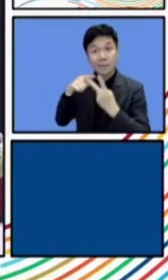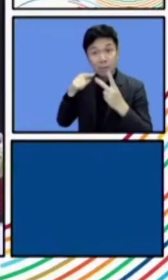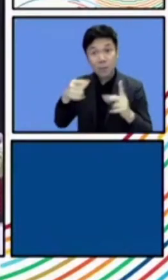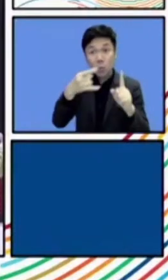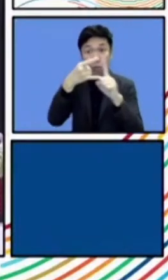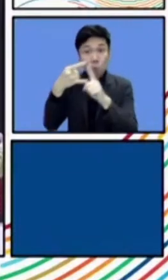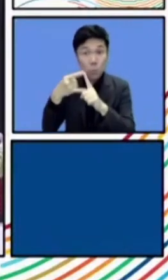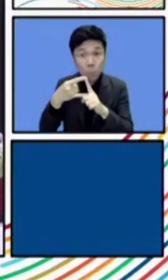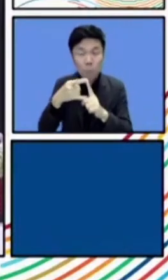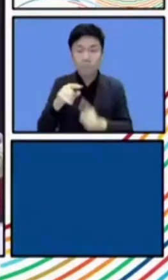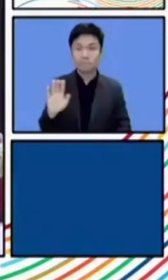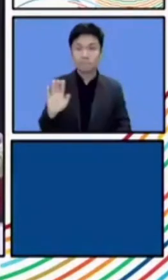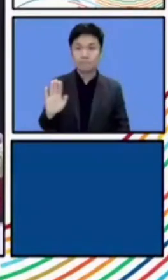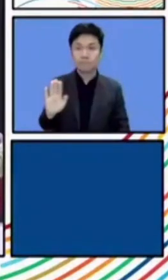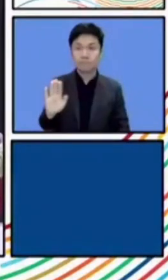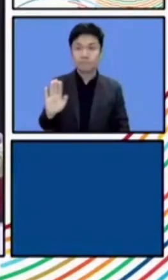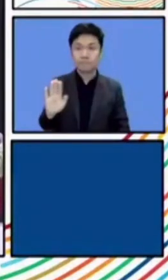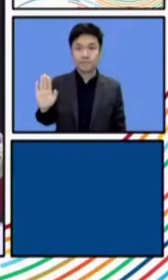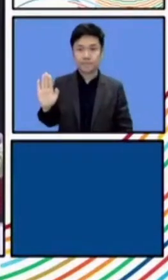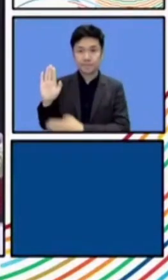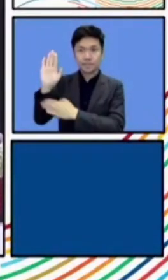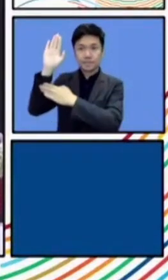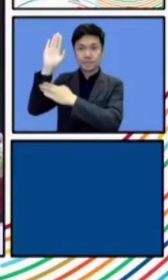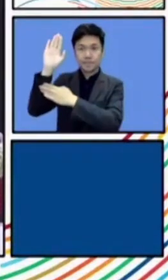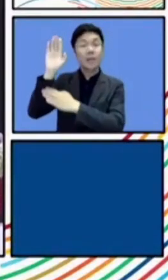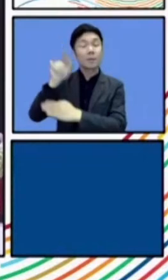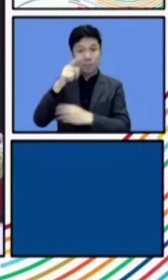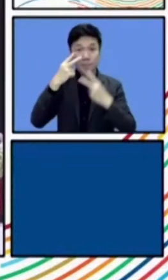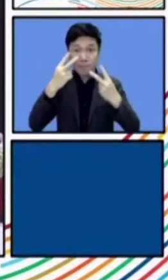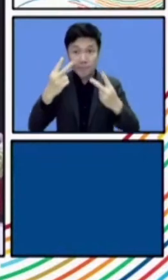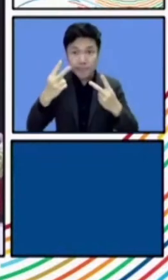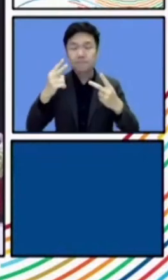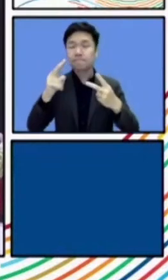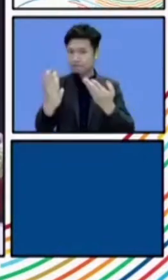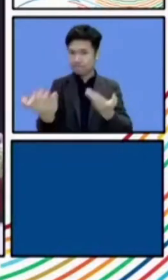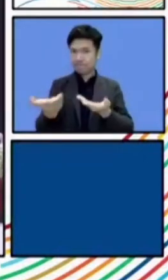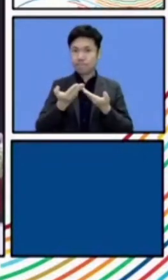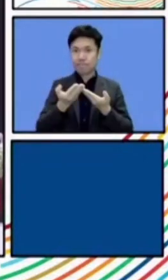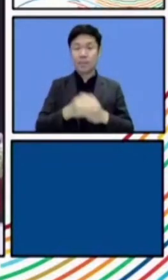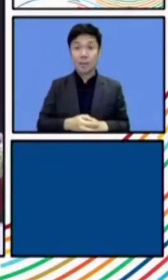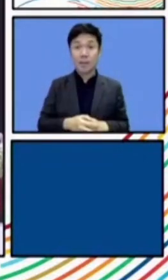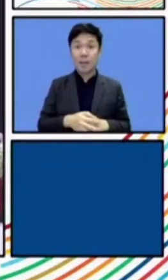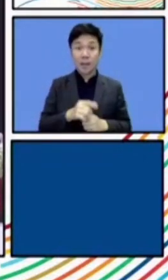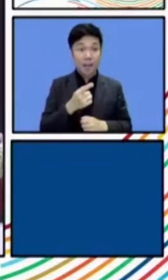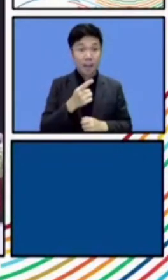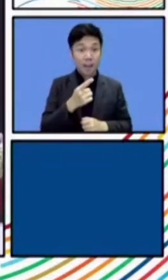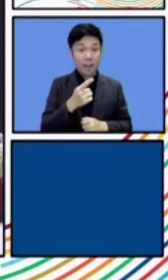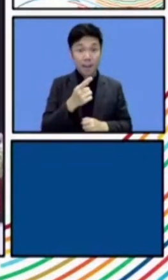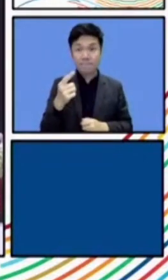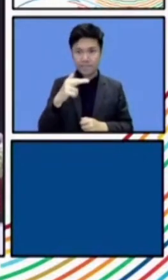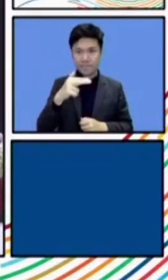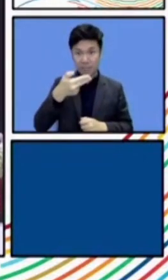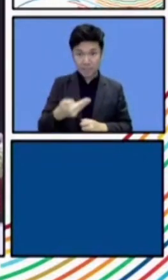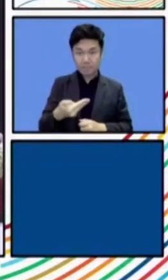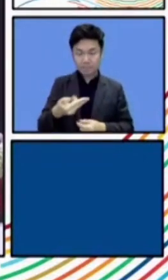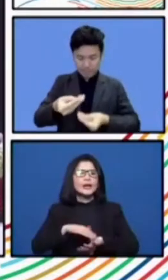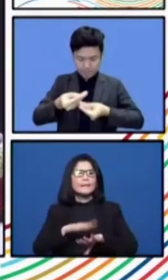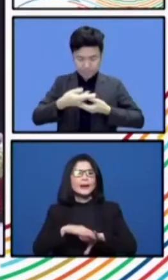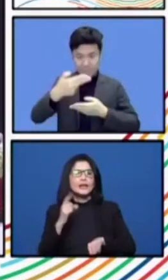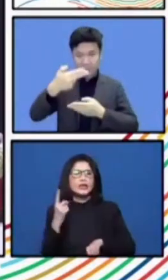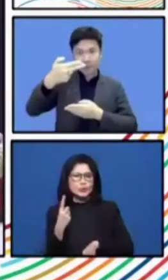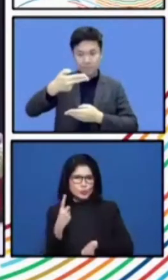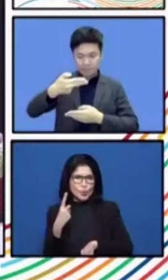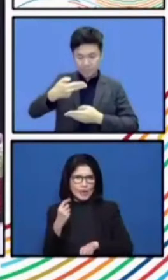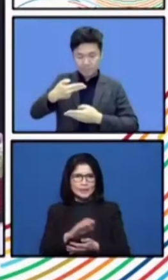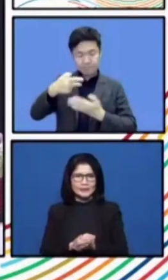if you wish to speak some delegations have submitted their requests to speak in advance I will first call upon these